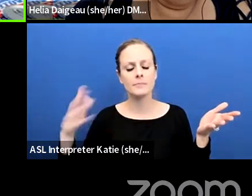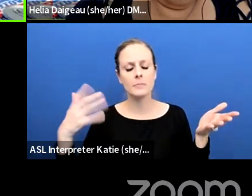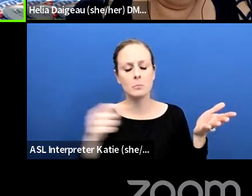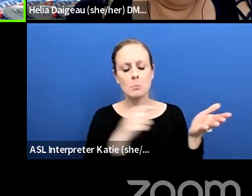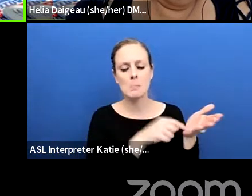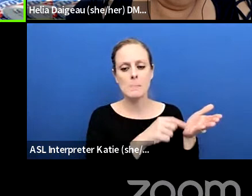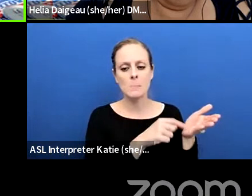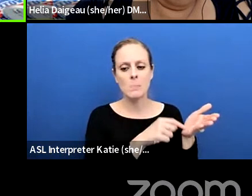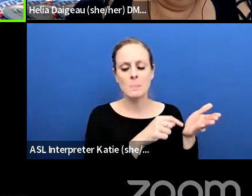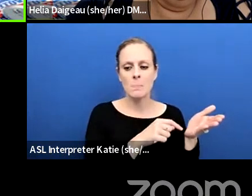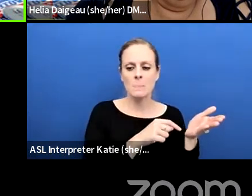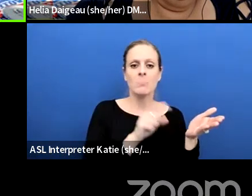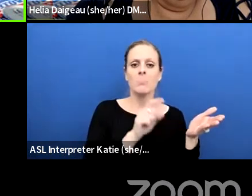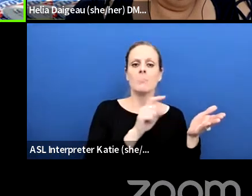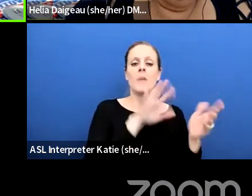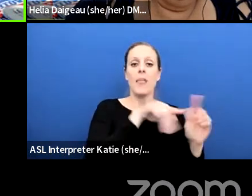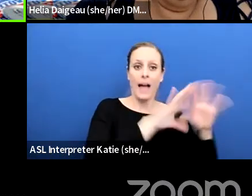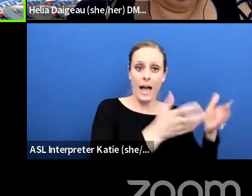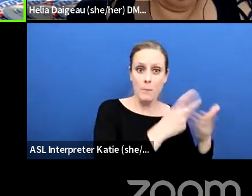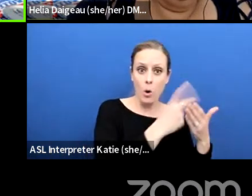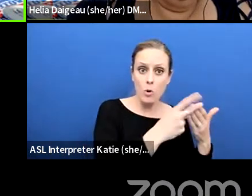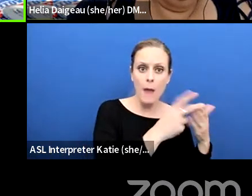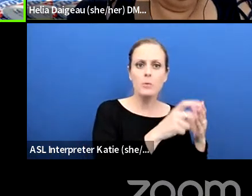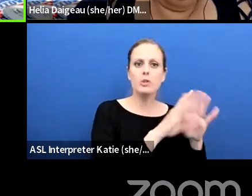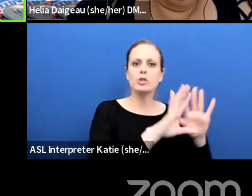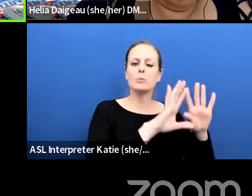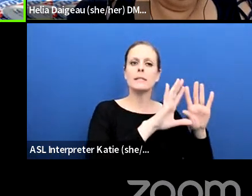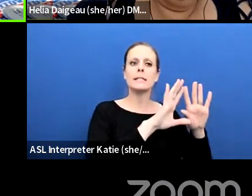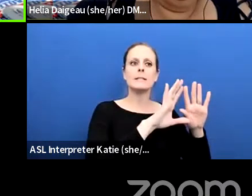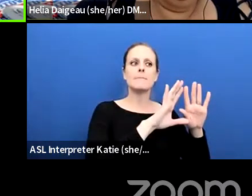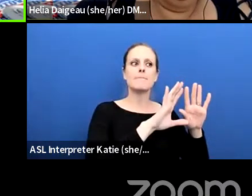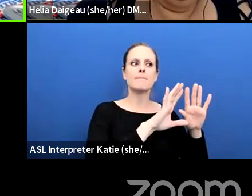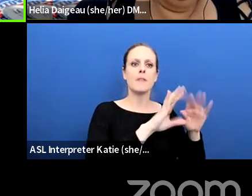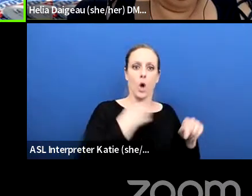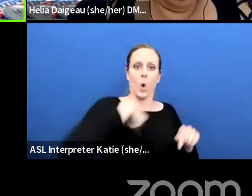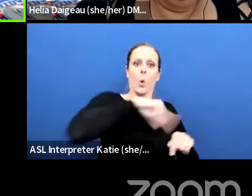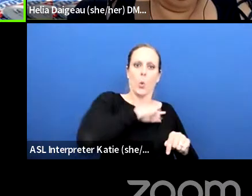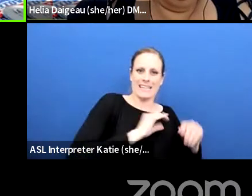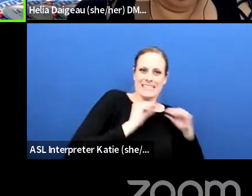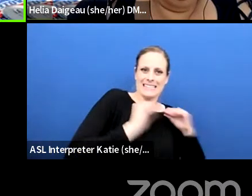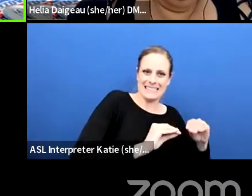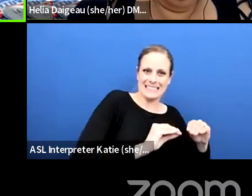recipient driven, where we teach our own, we train our own.